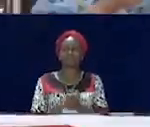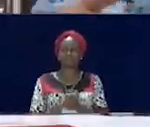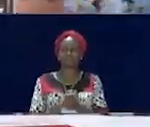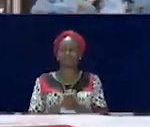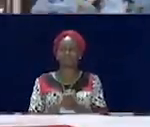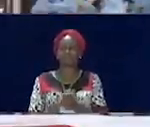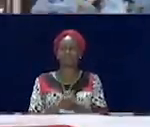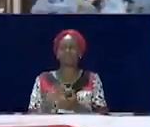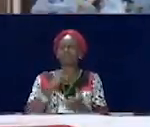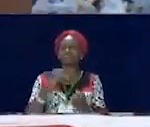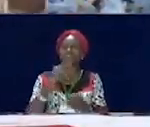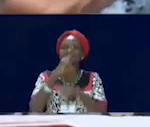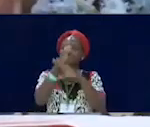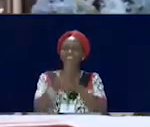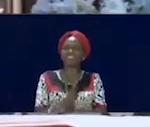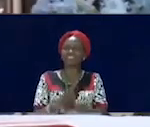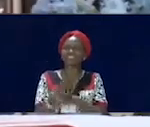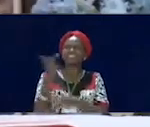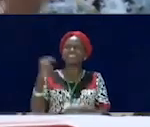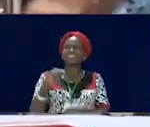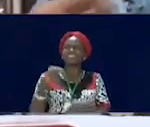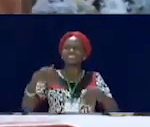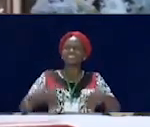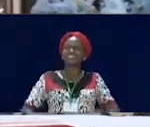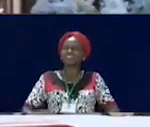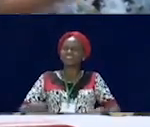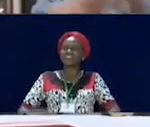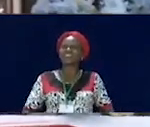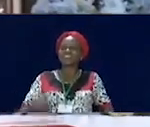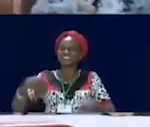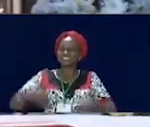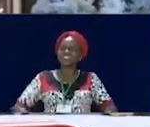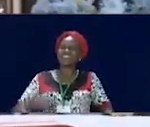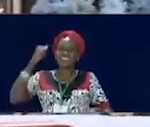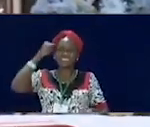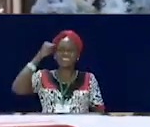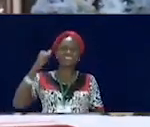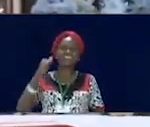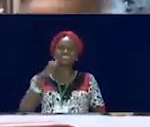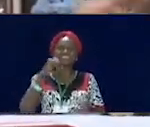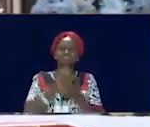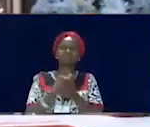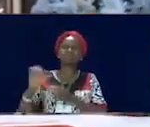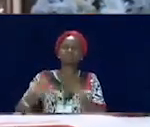It's usually the youth and the young adults who have